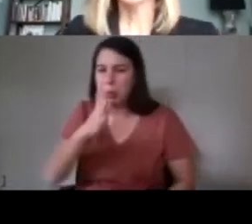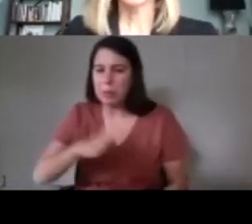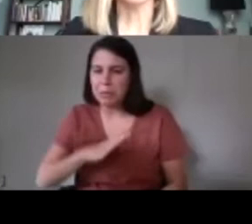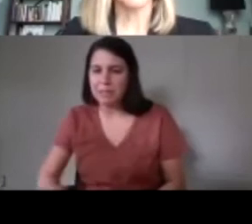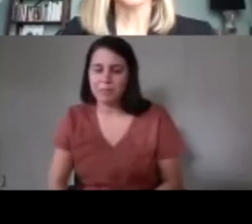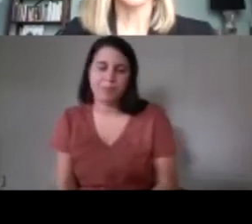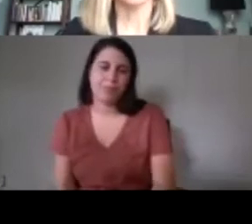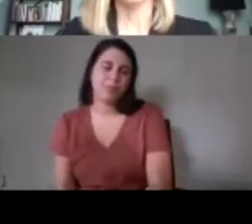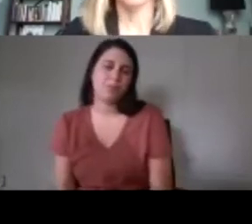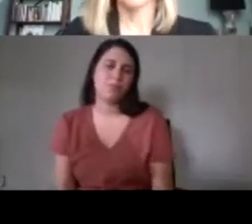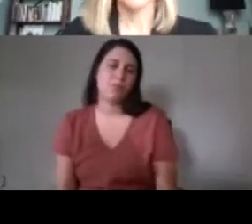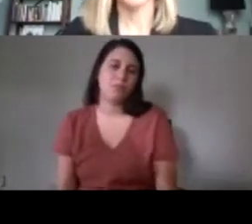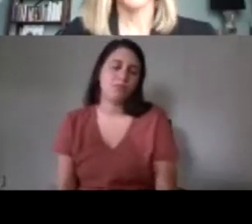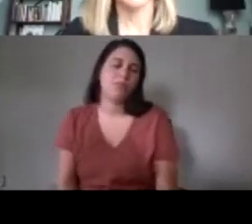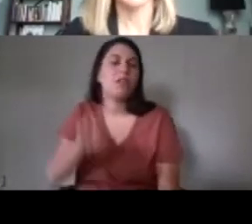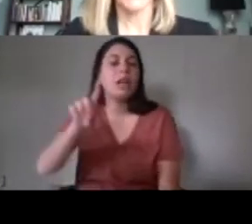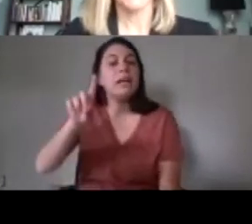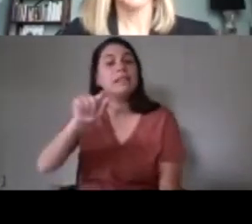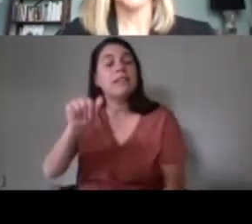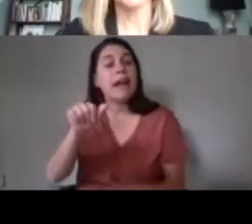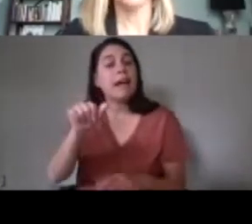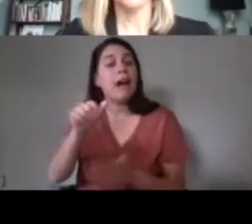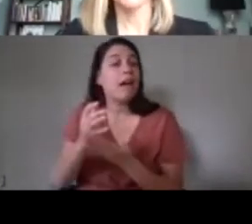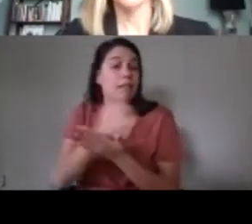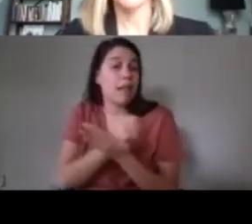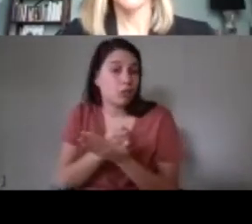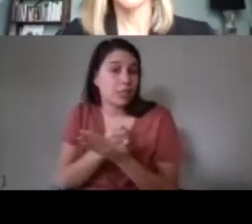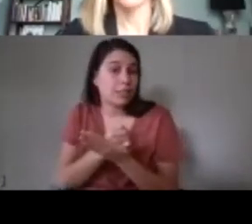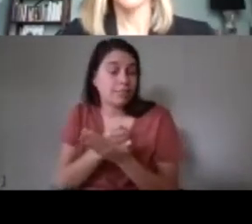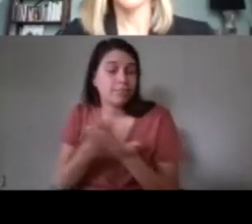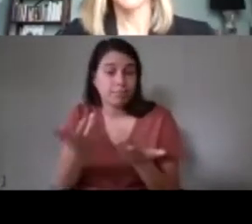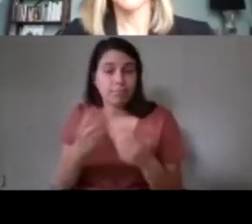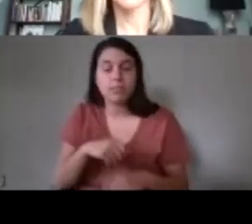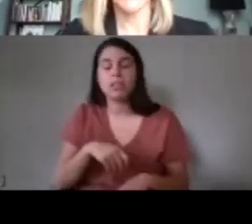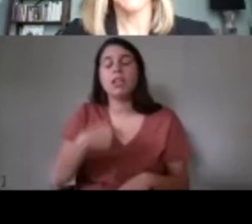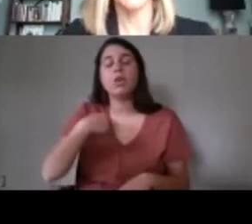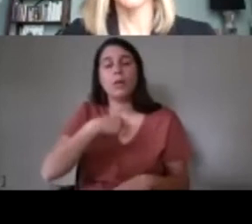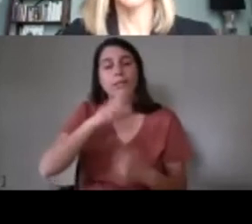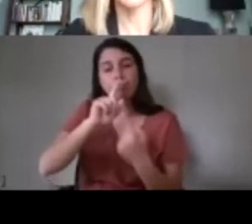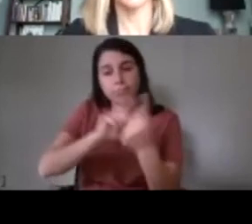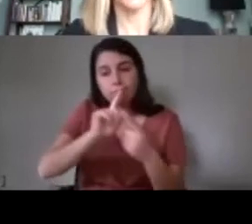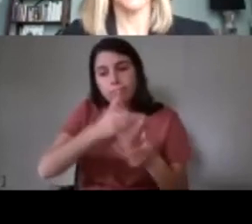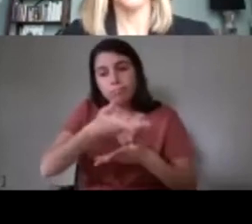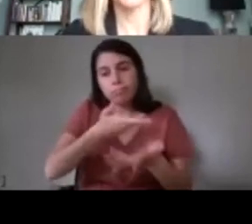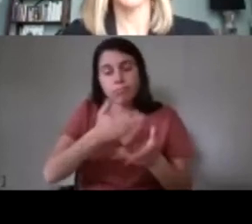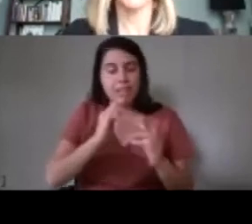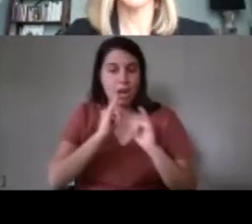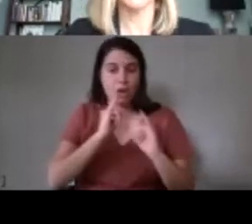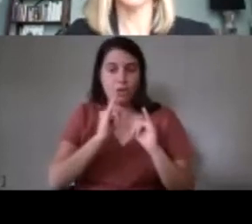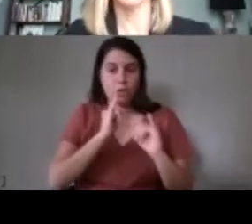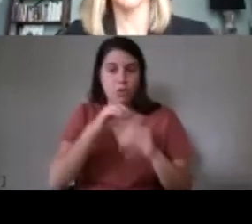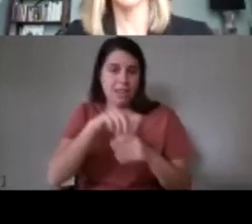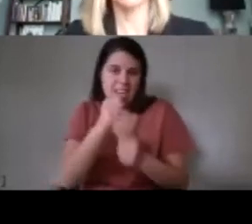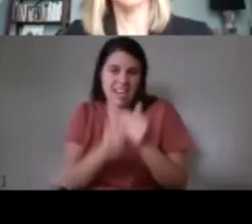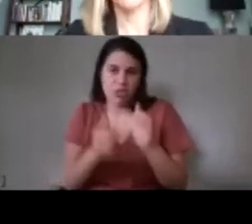So for data collection for Aging Inside, we conducted face-to-face interviews inside each facility, and those were